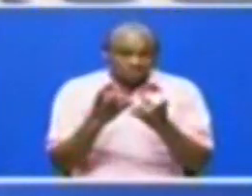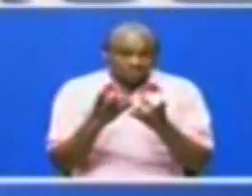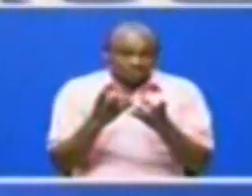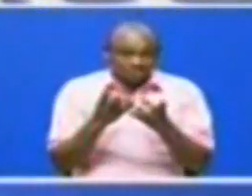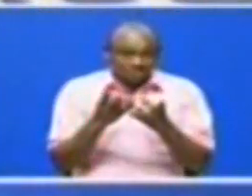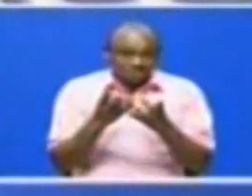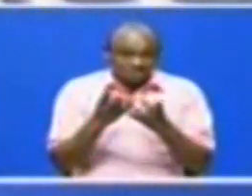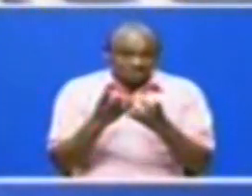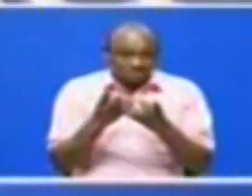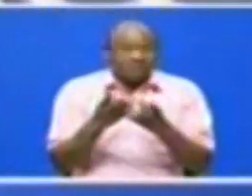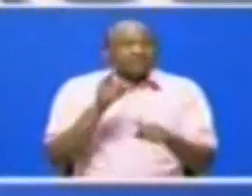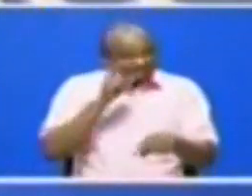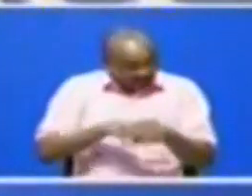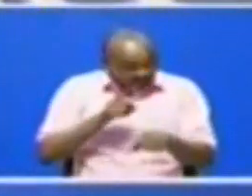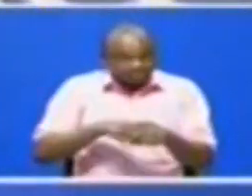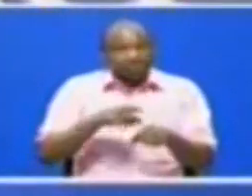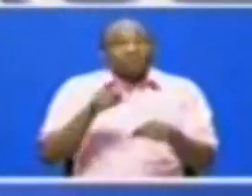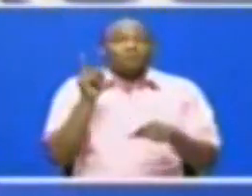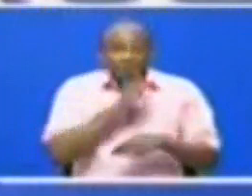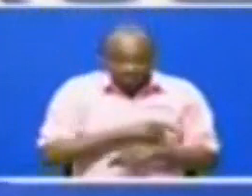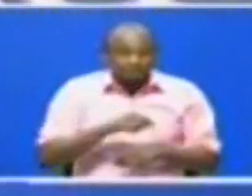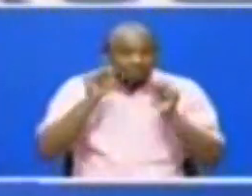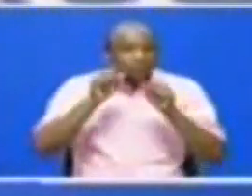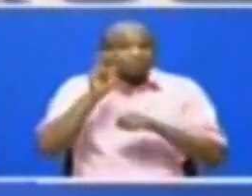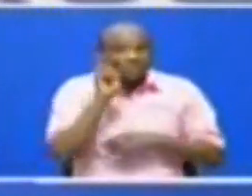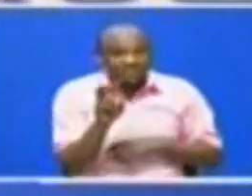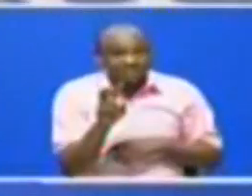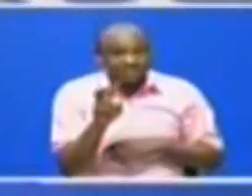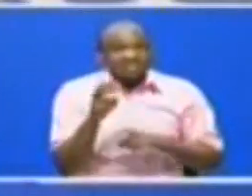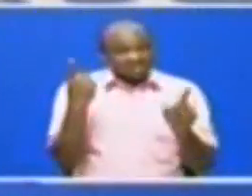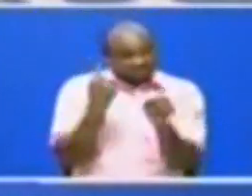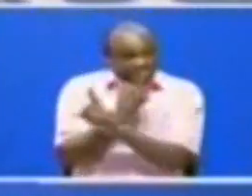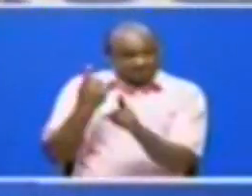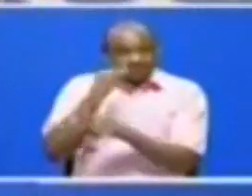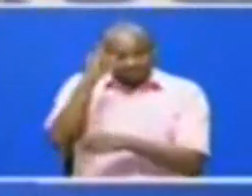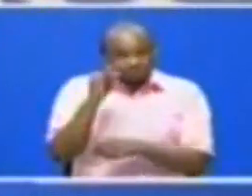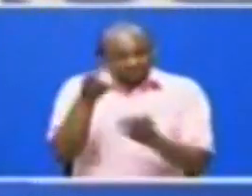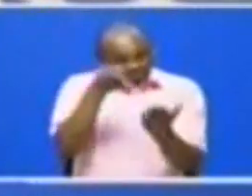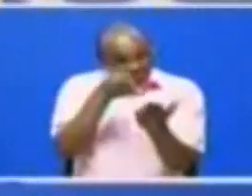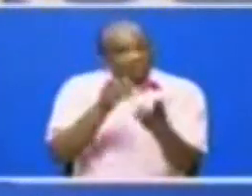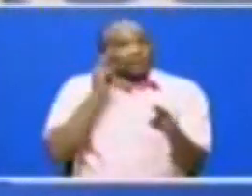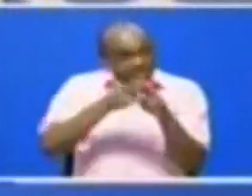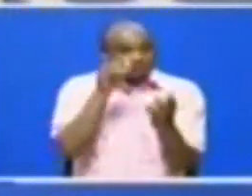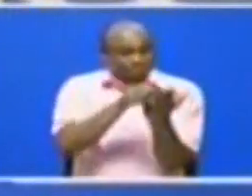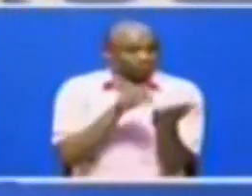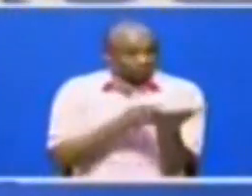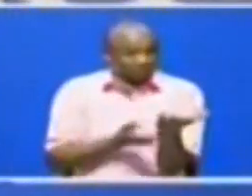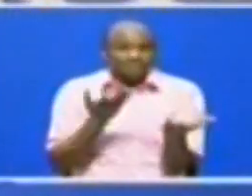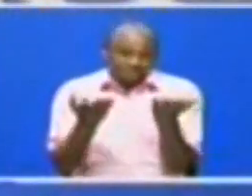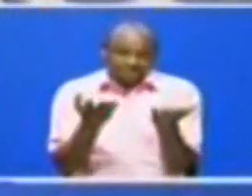full ruling, yes, right? Yes, yes. As the day succeeds night, you'll be able to see several individuals being mentioned in that judgment.